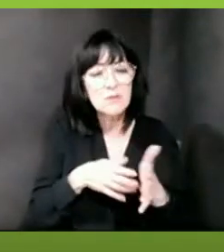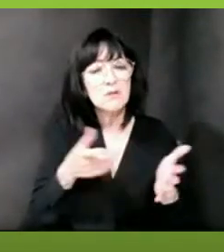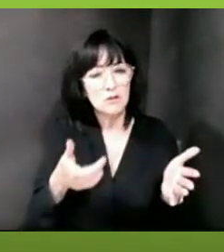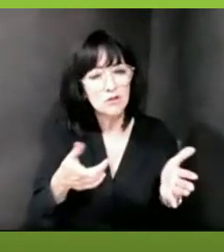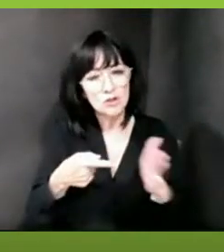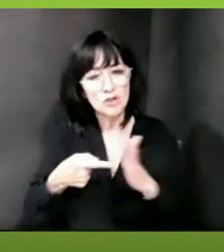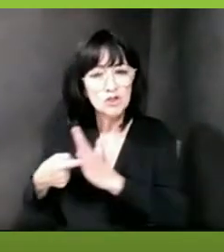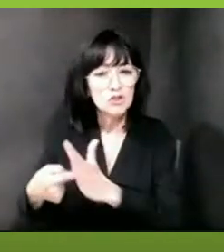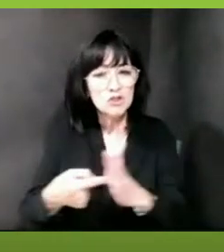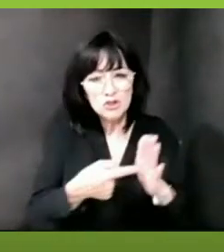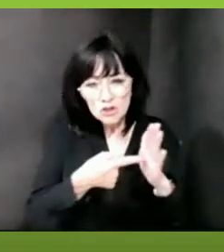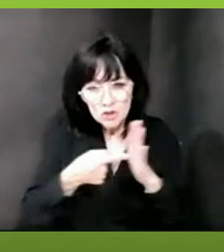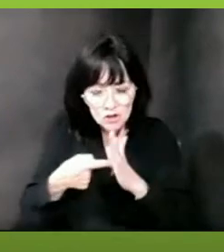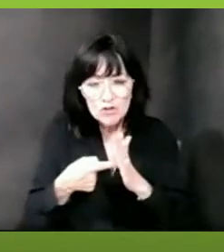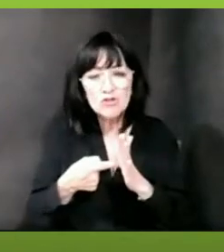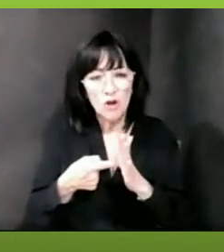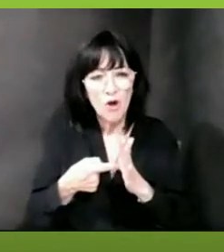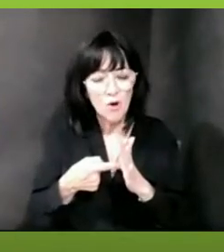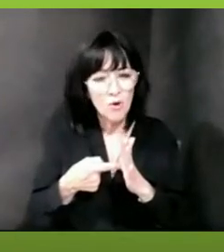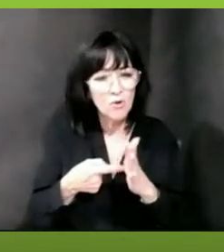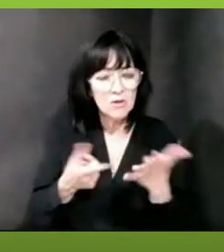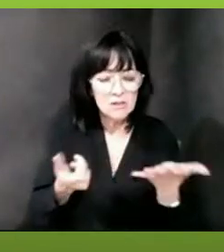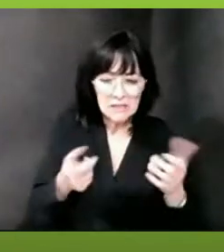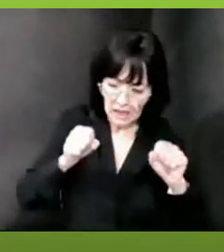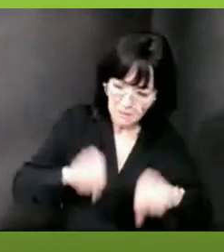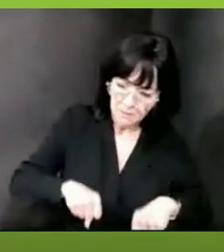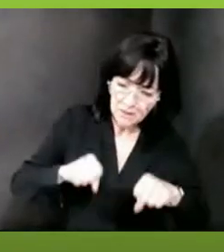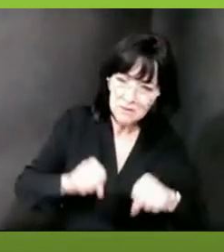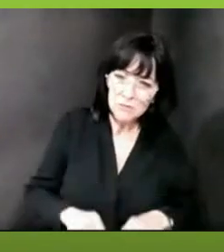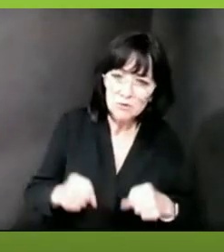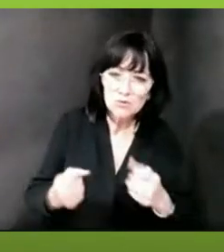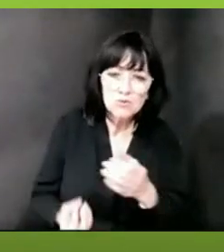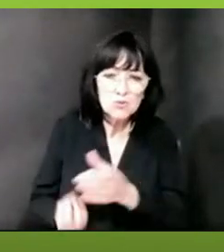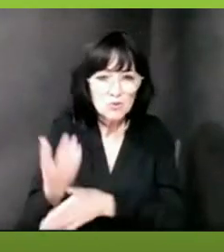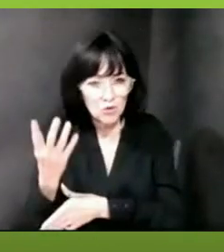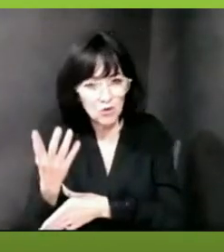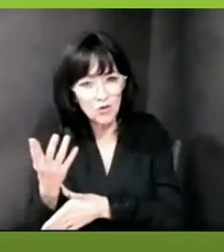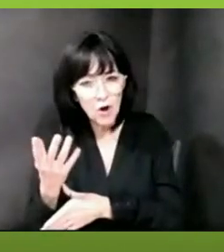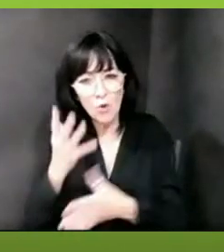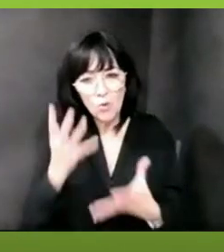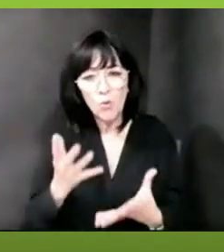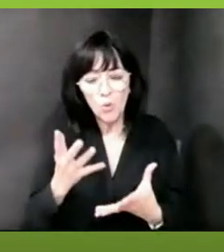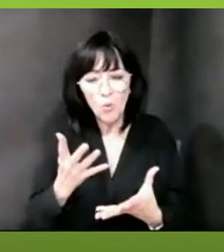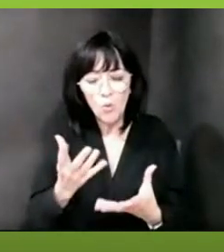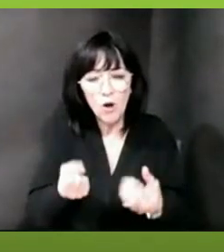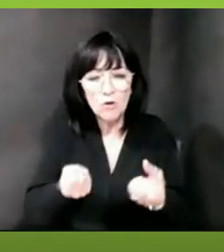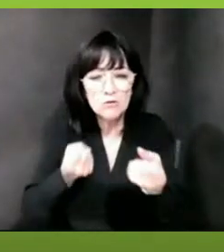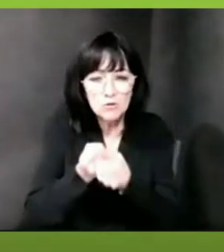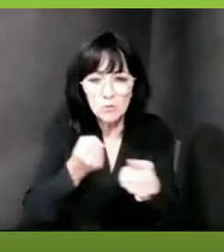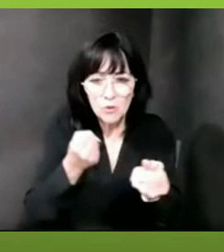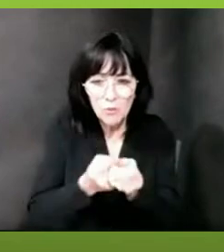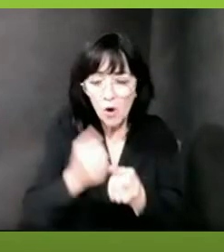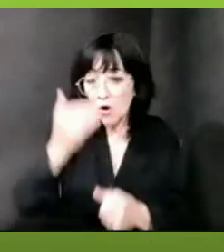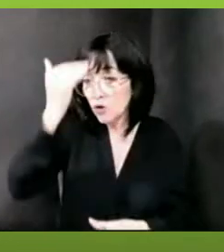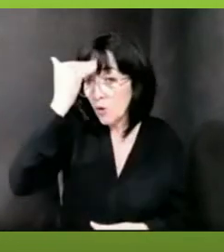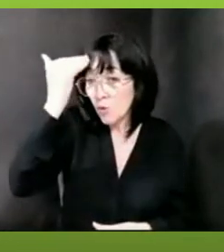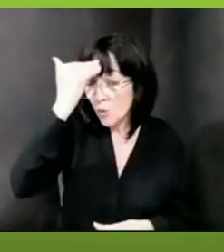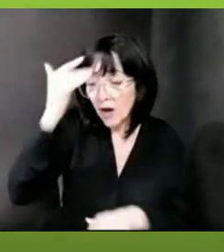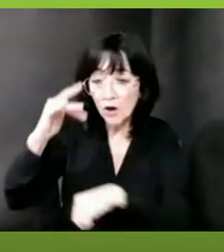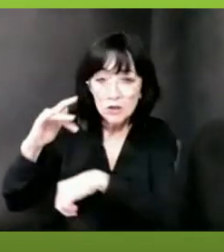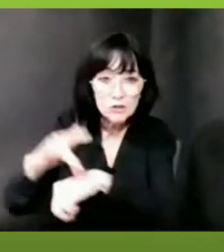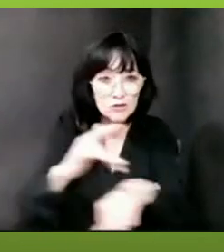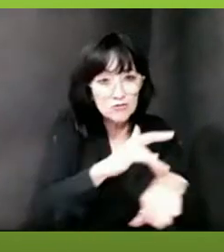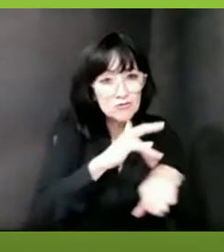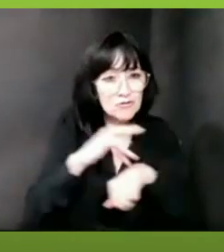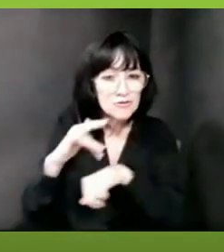to recognize signs of struggle, to build connections, and to promote awareness of resources. Every one of us has the power to contribute